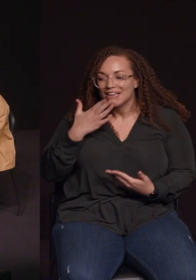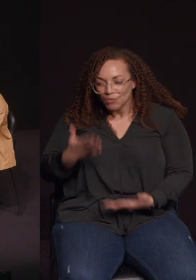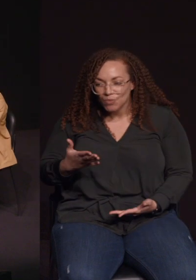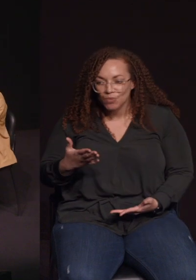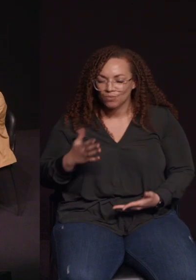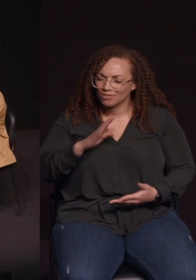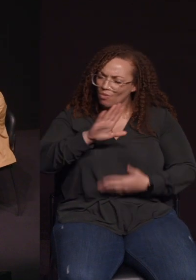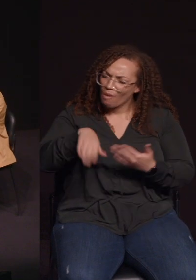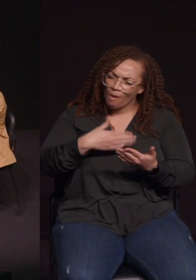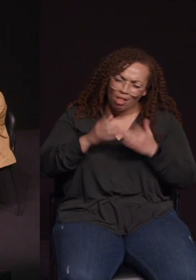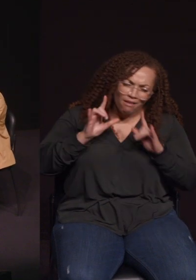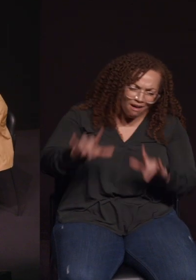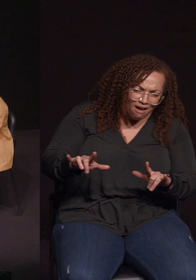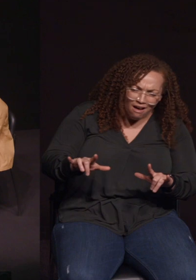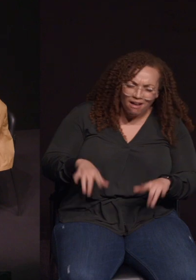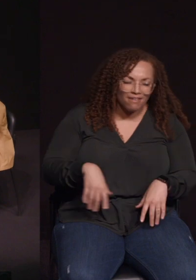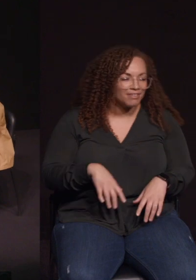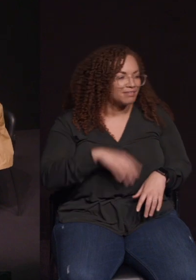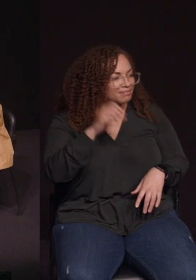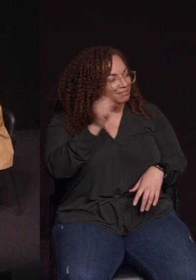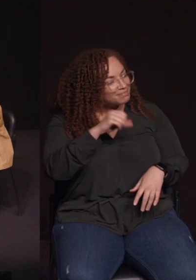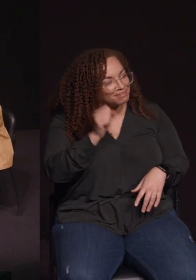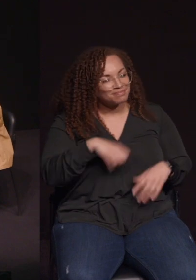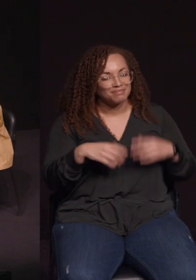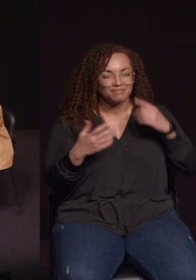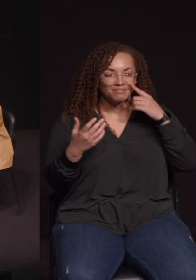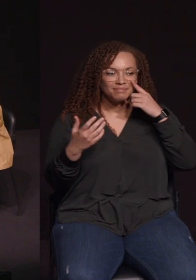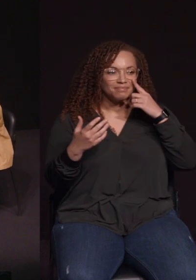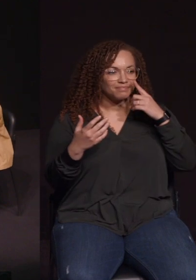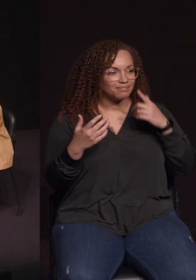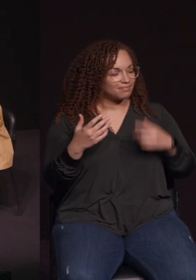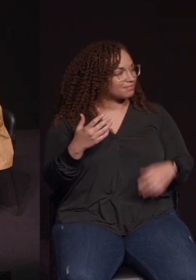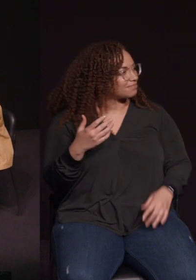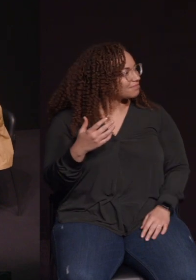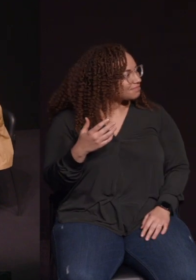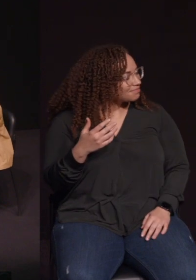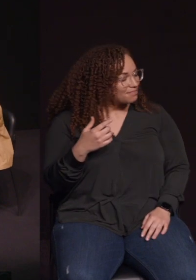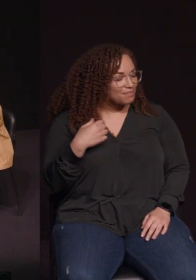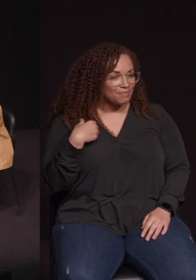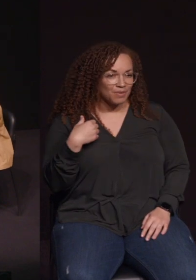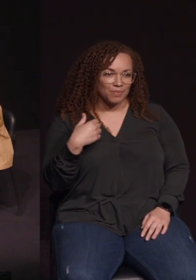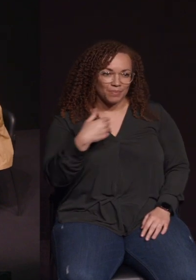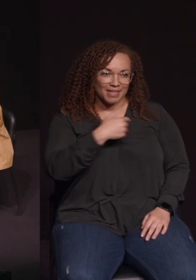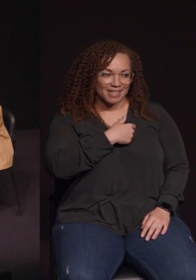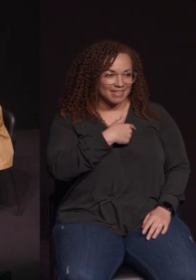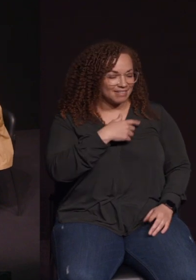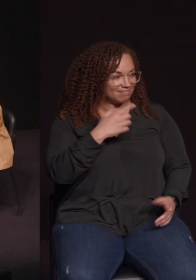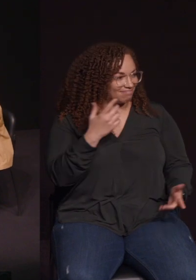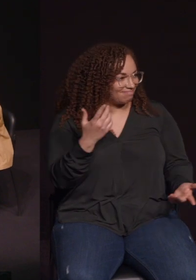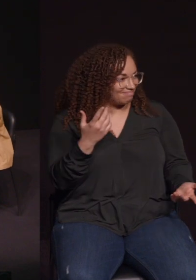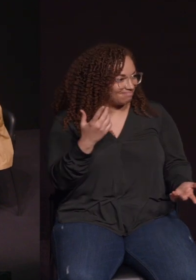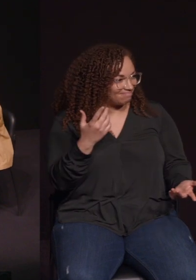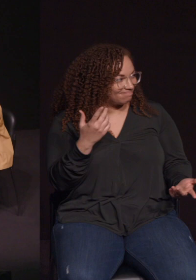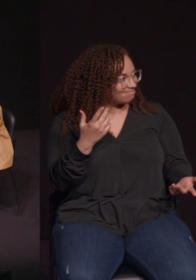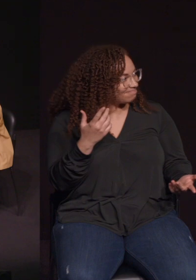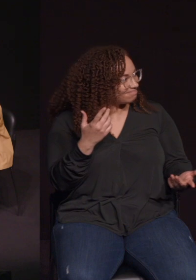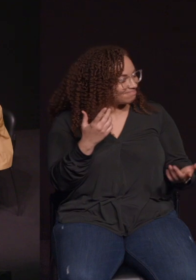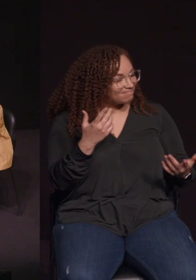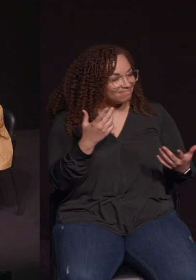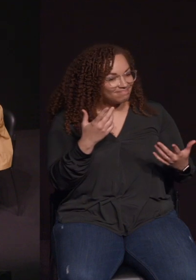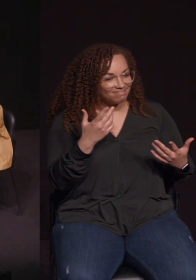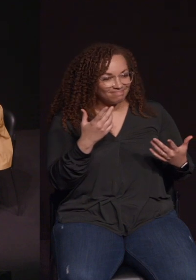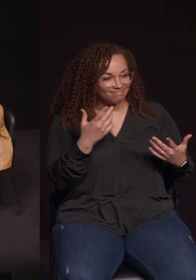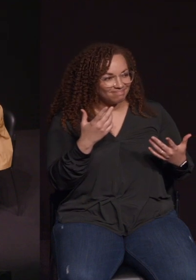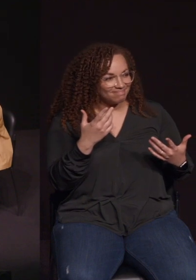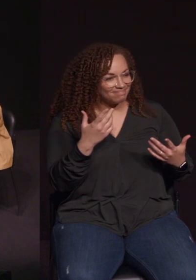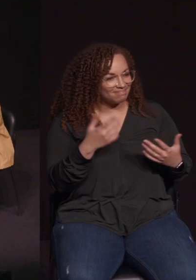Oh my goodness. We met Rashad August 9th of 2022. And now he my road